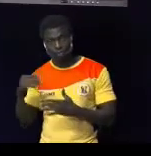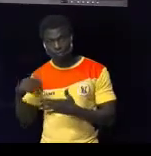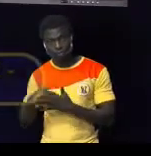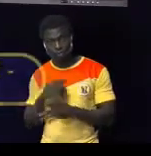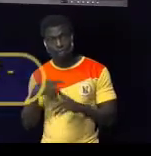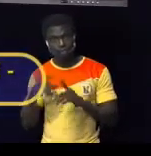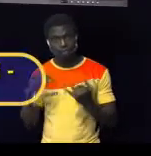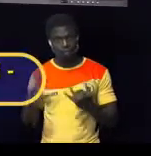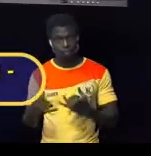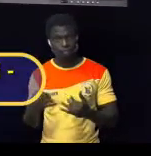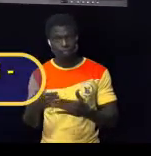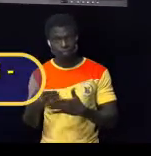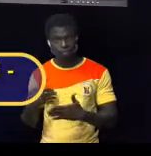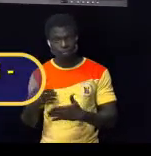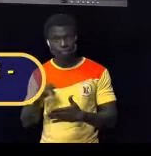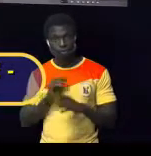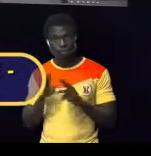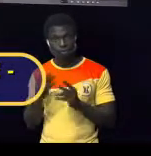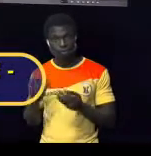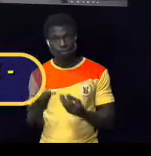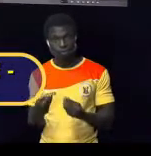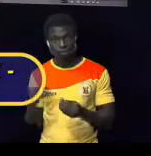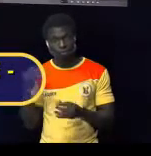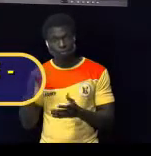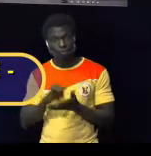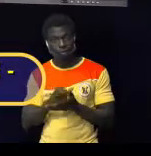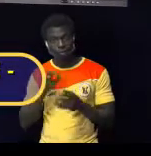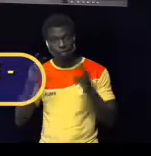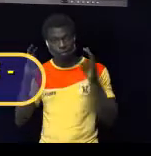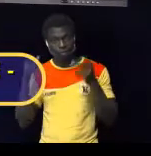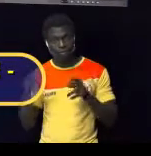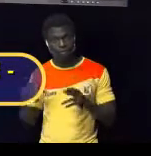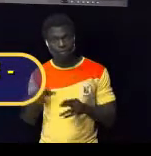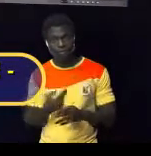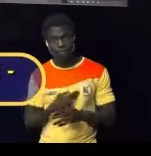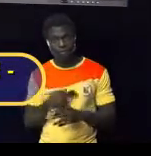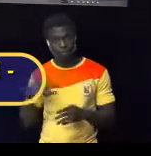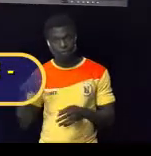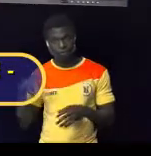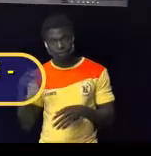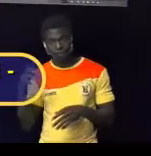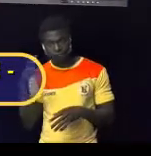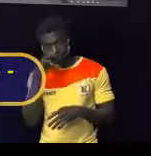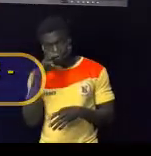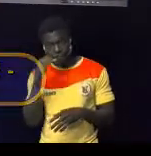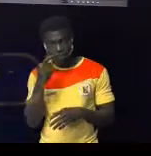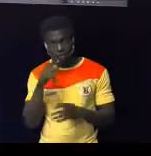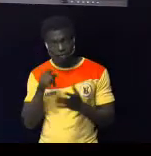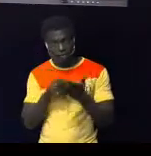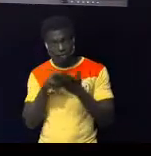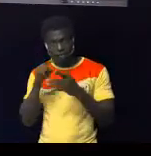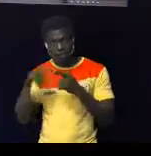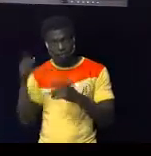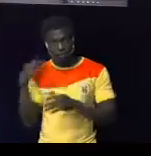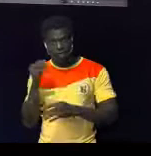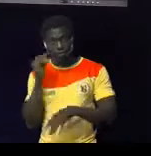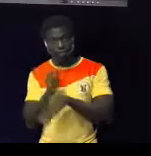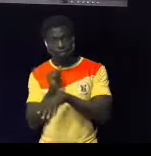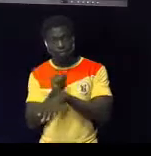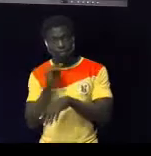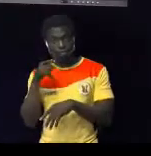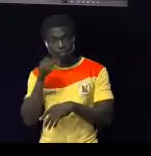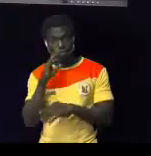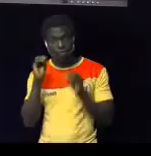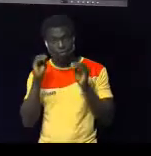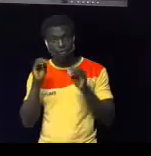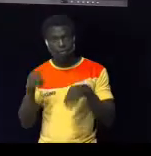new. But before I open the floor for that topic, let's check the correction to the previous assignment. You were taught in the